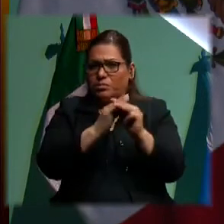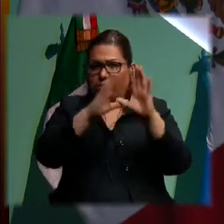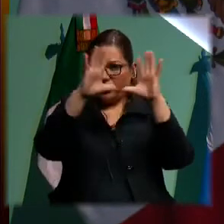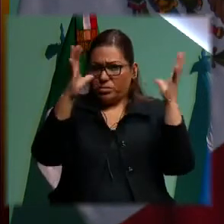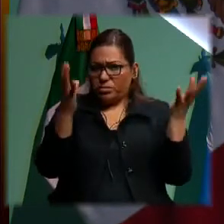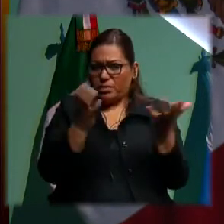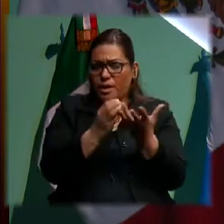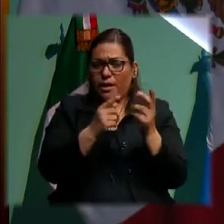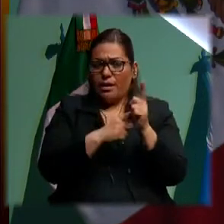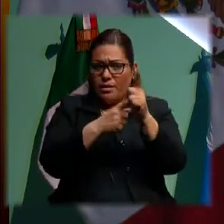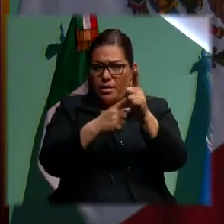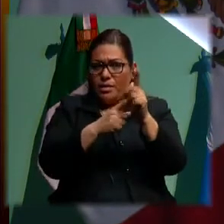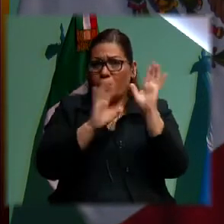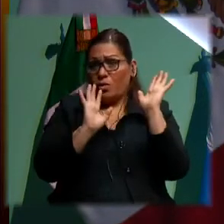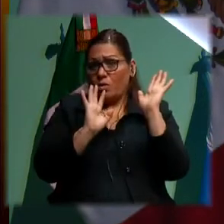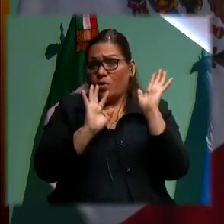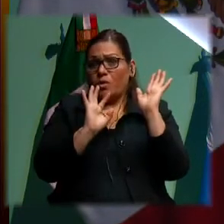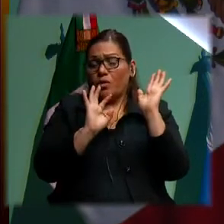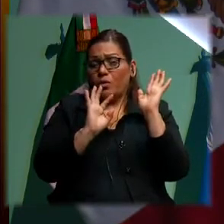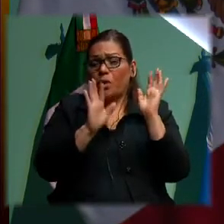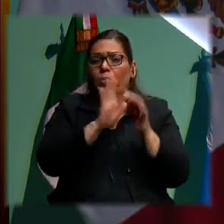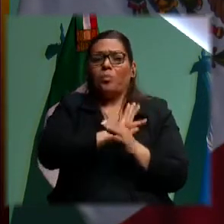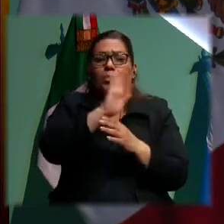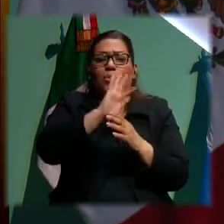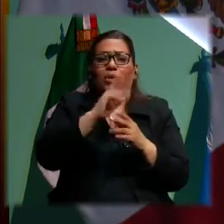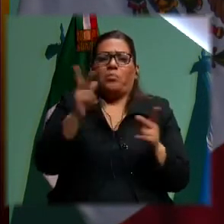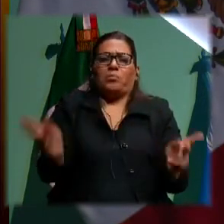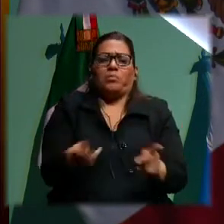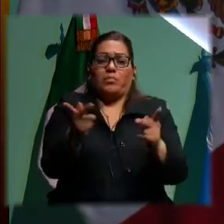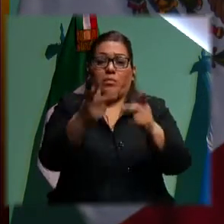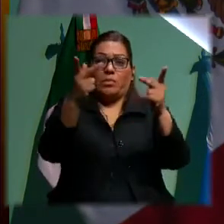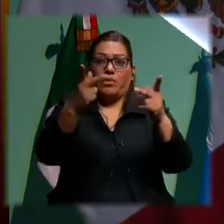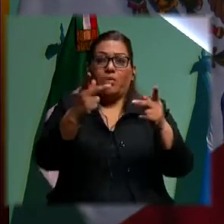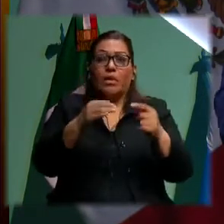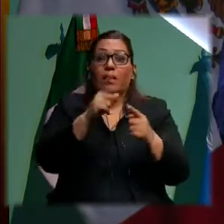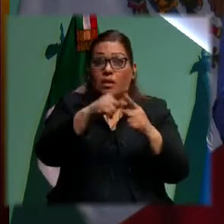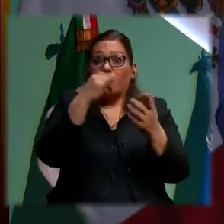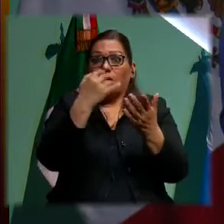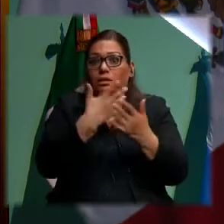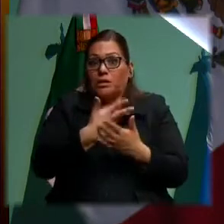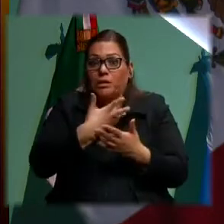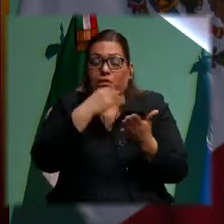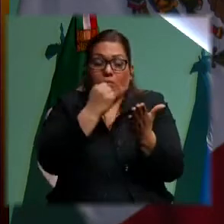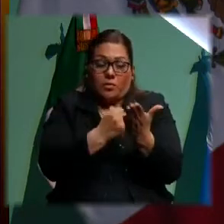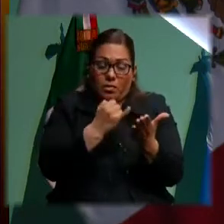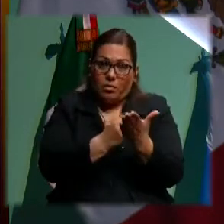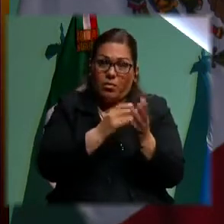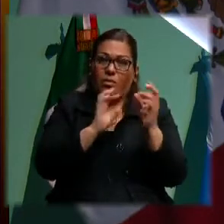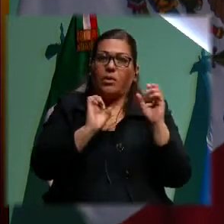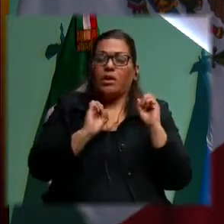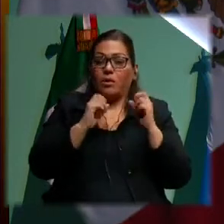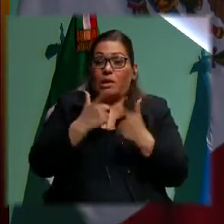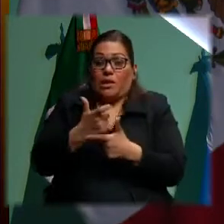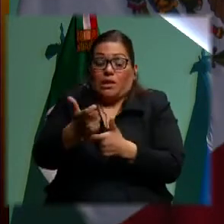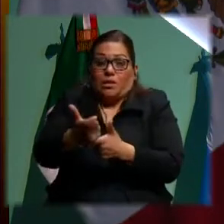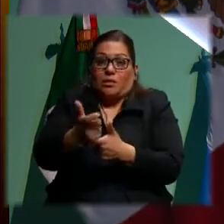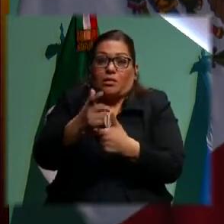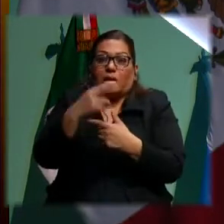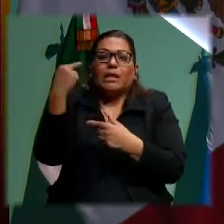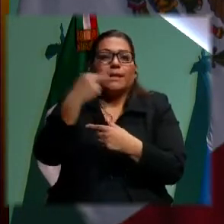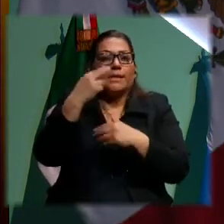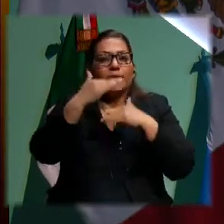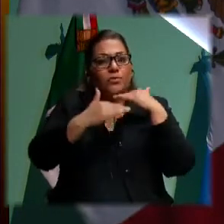it? Are there taxes? So we have to move a little bit further in our